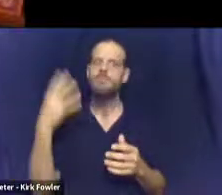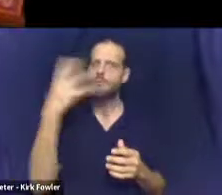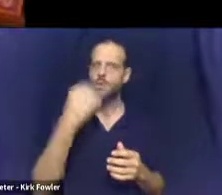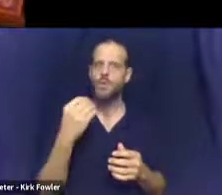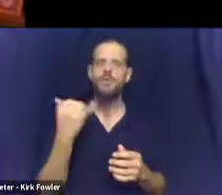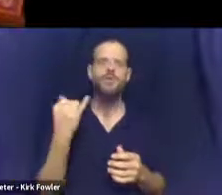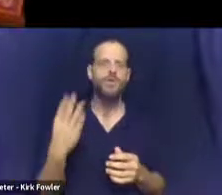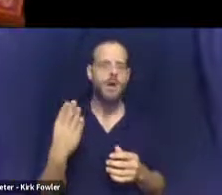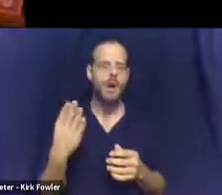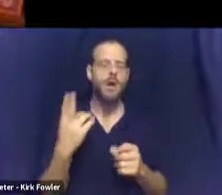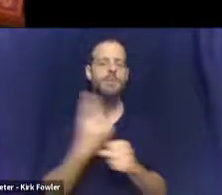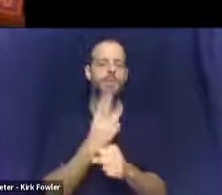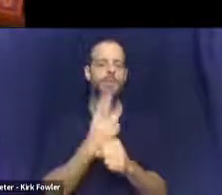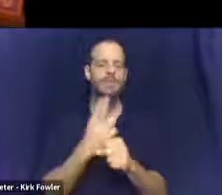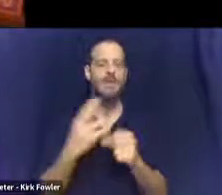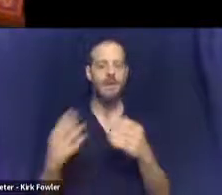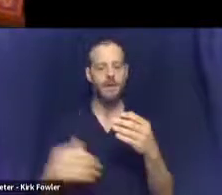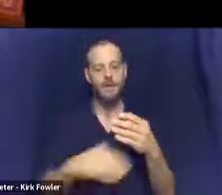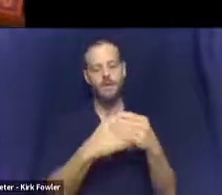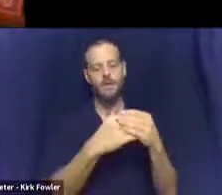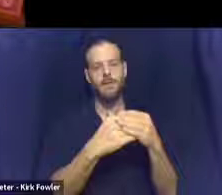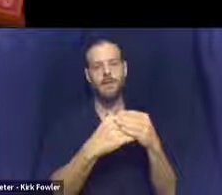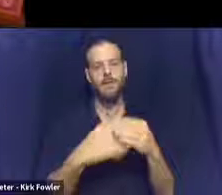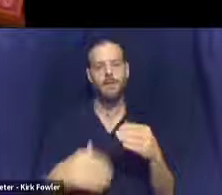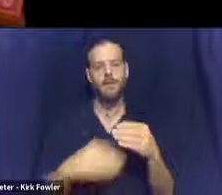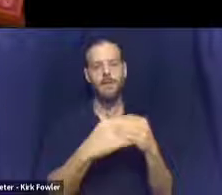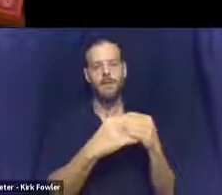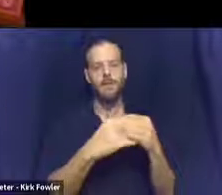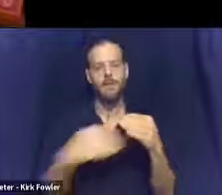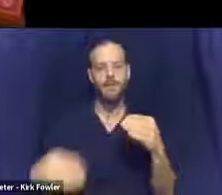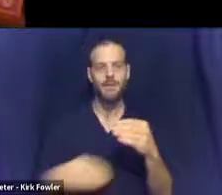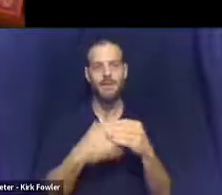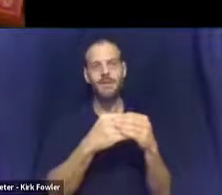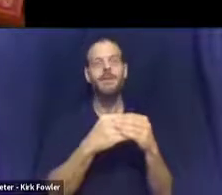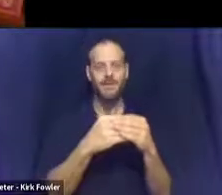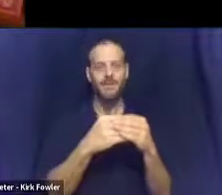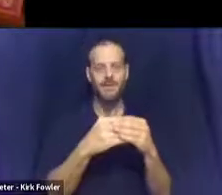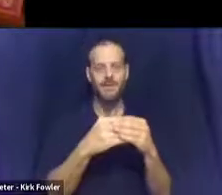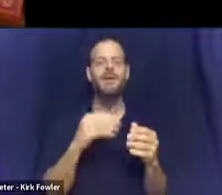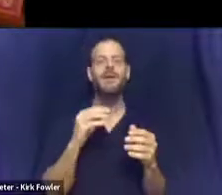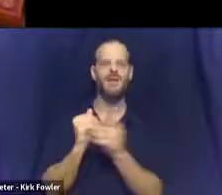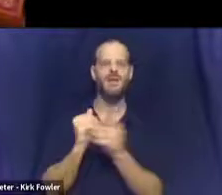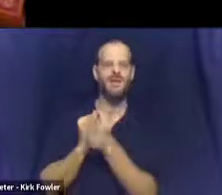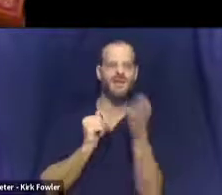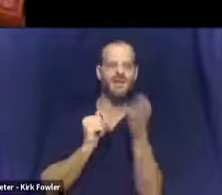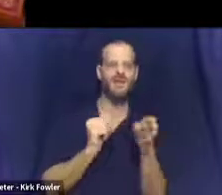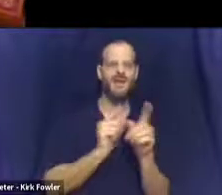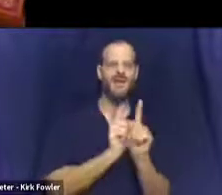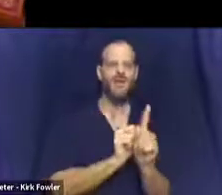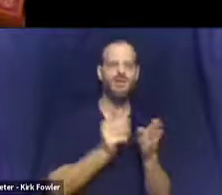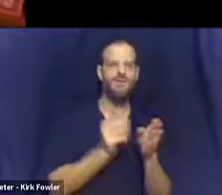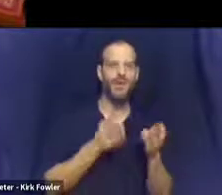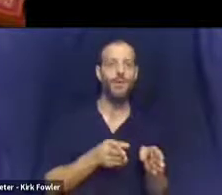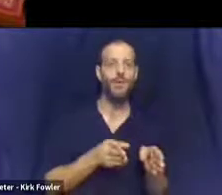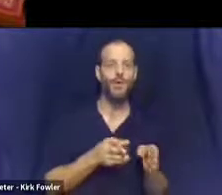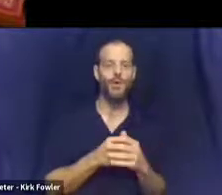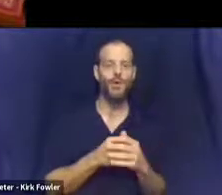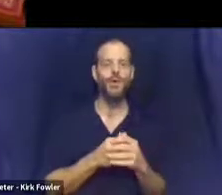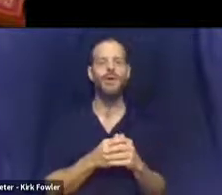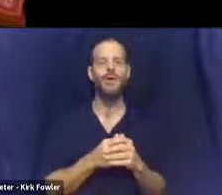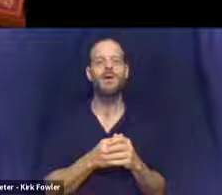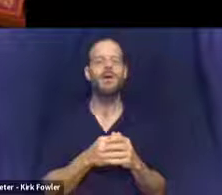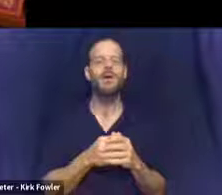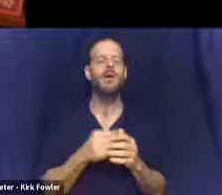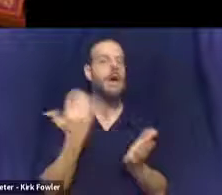using hand under hand as much as possible to manipulate through that. That's his intervener. And again, when we talk about that confirmation,